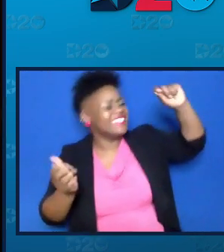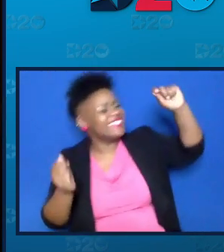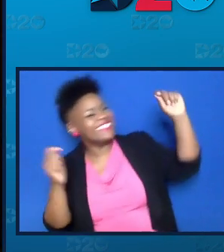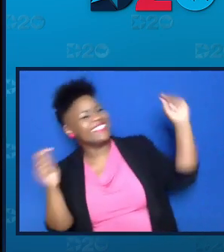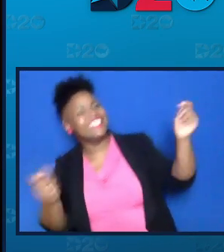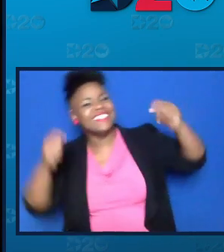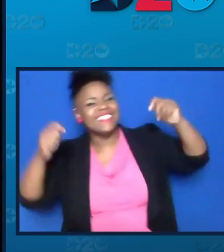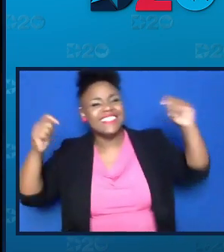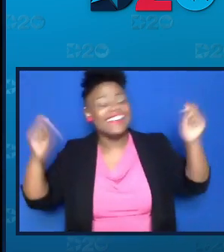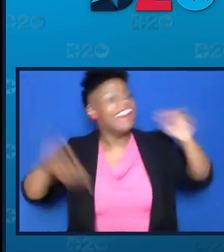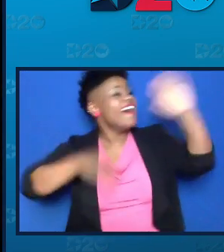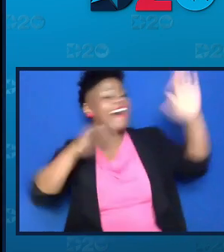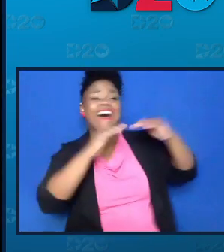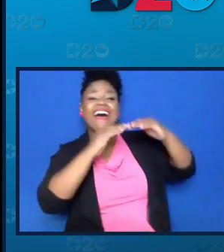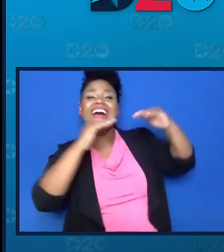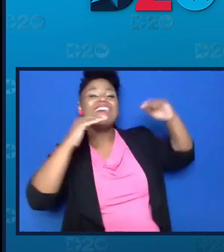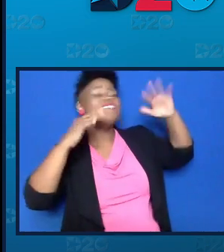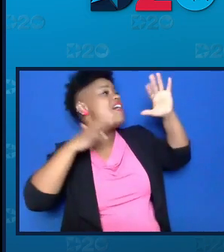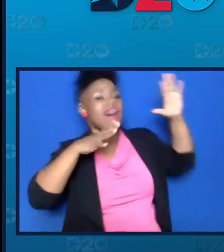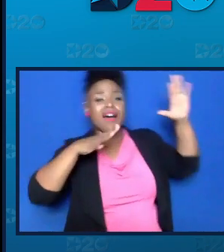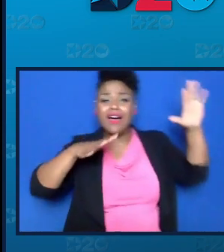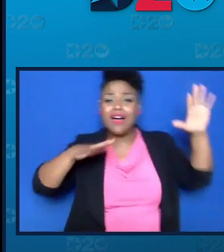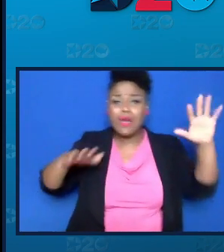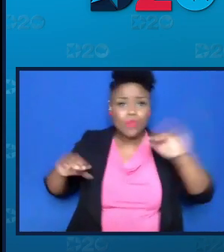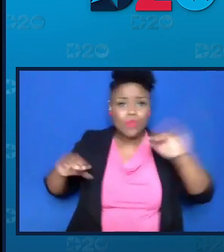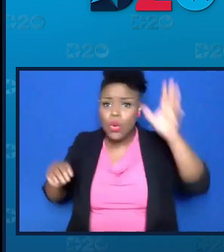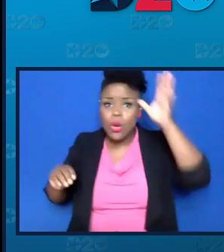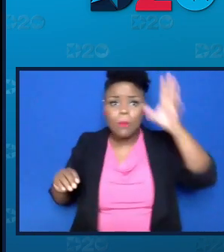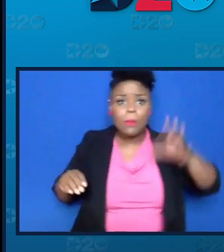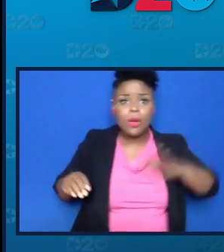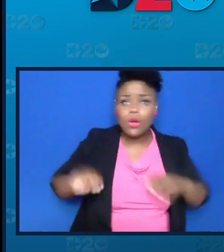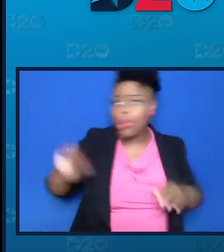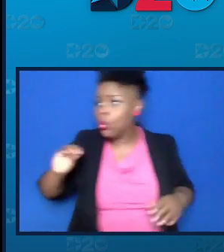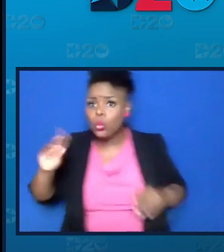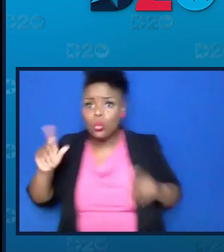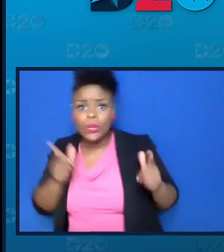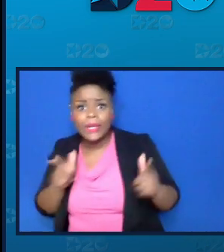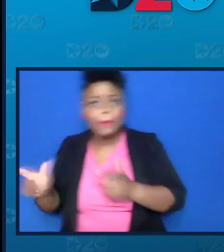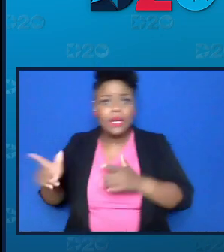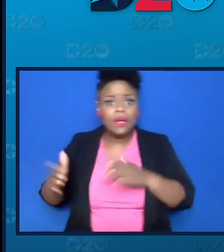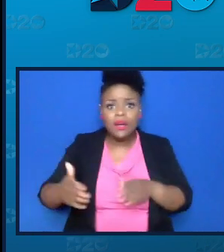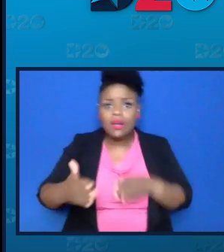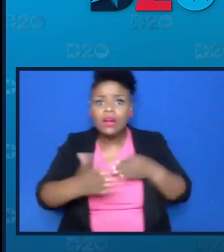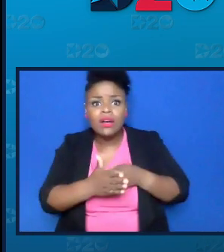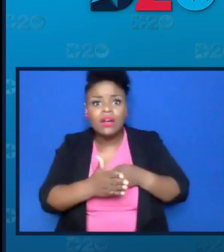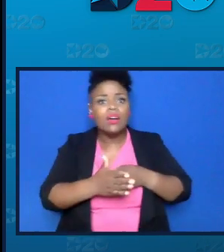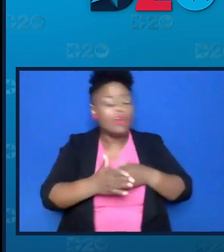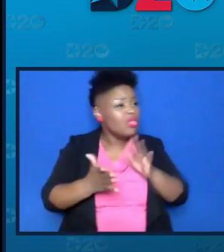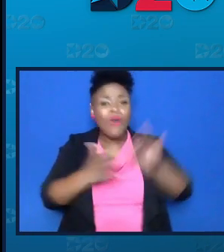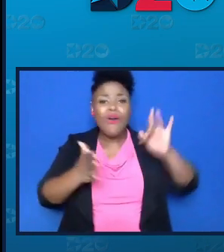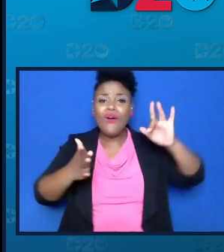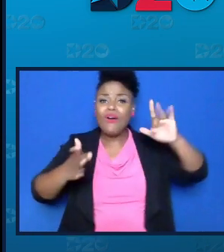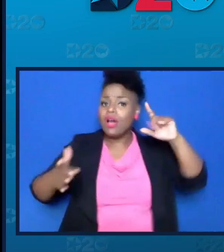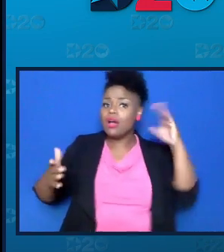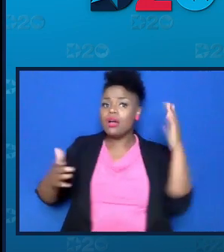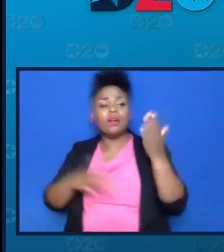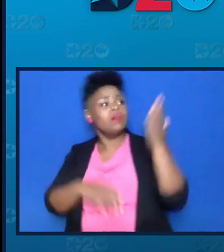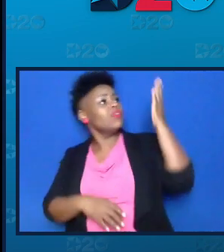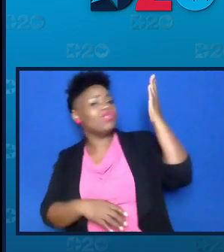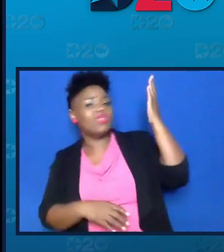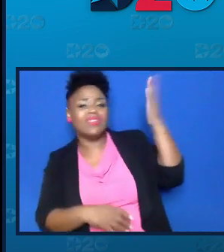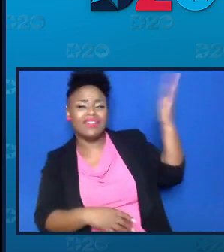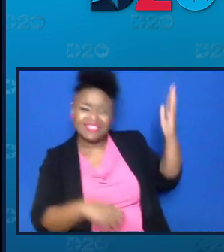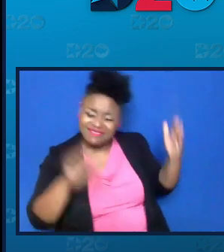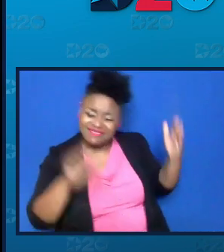The heavens, no man, no weapon formed against, yes, glory is destined. Everyday women and men become